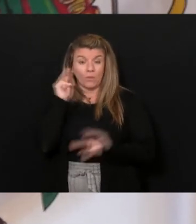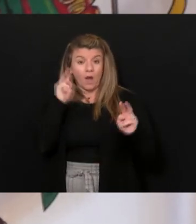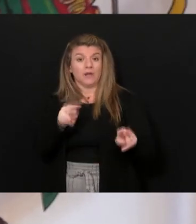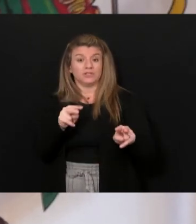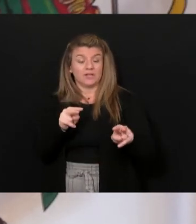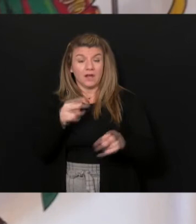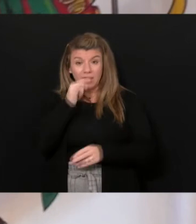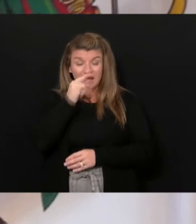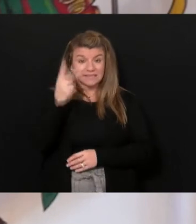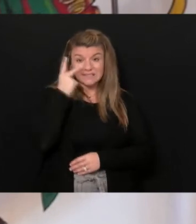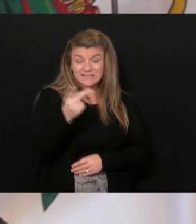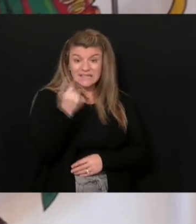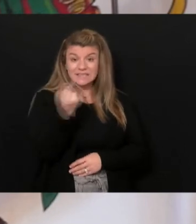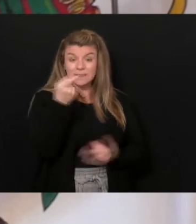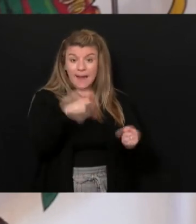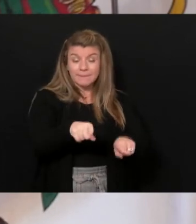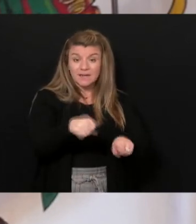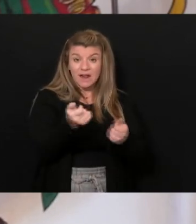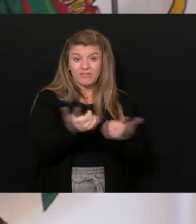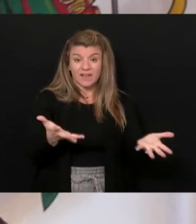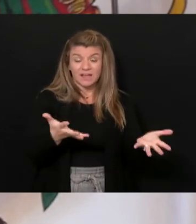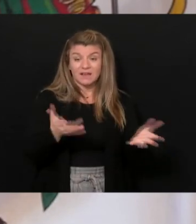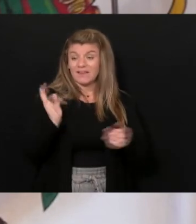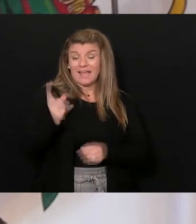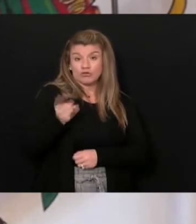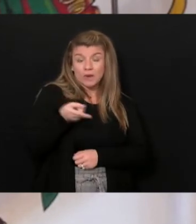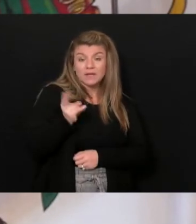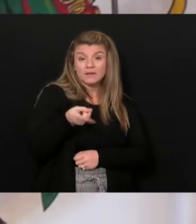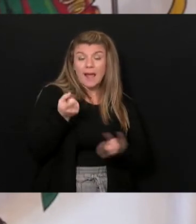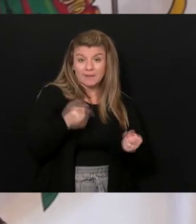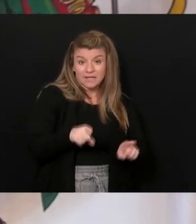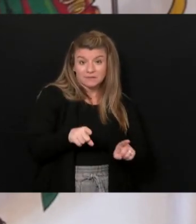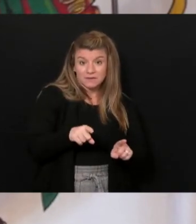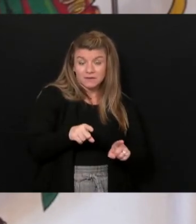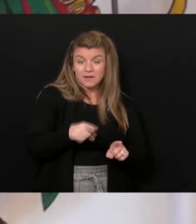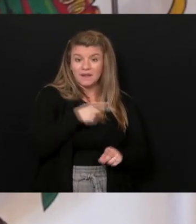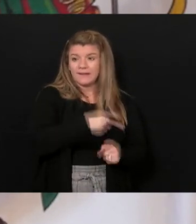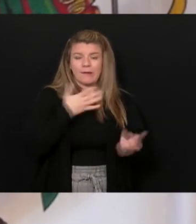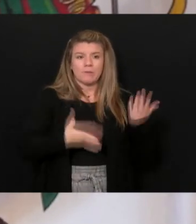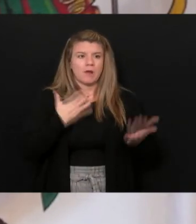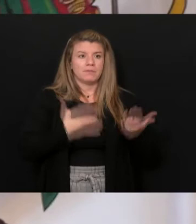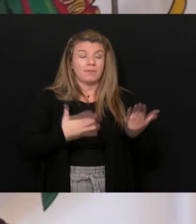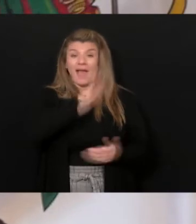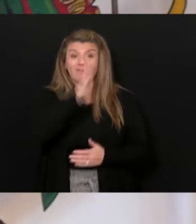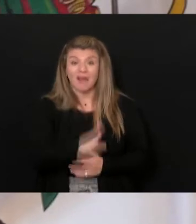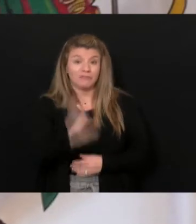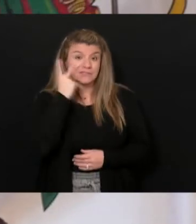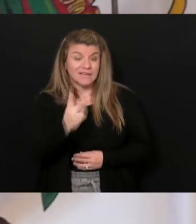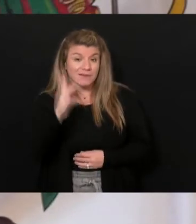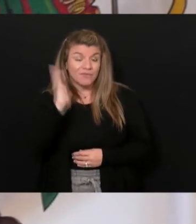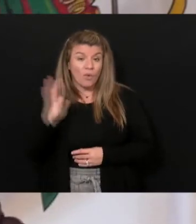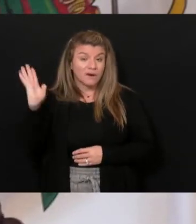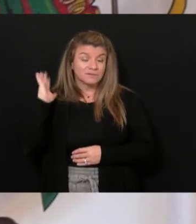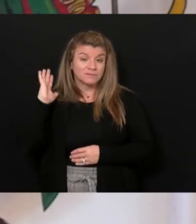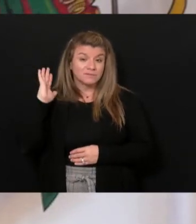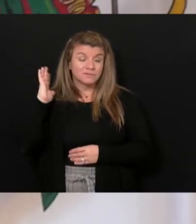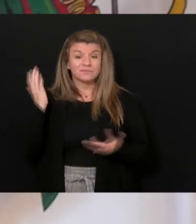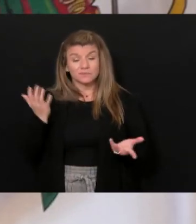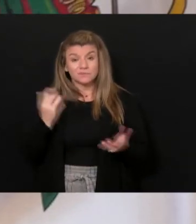can see something happen here and everything, history, you know, that they probably have never seen before, and